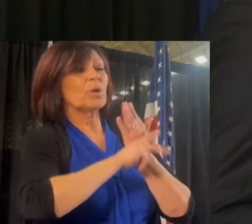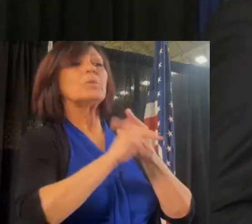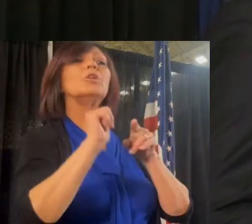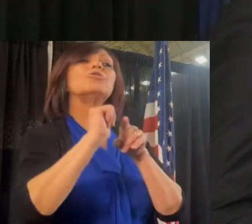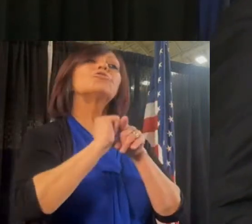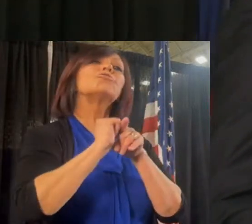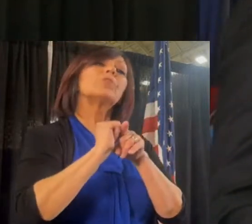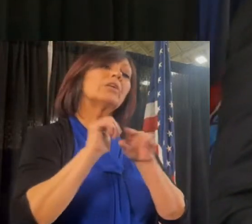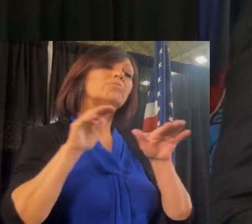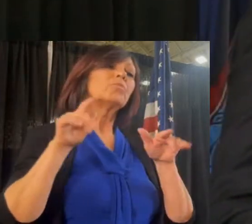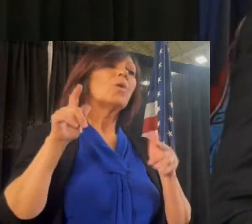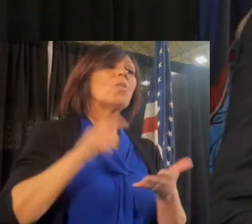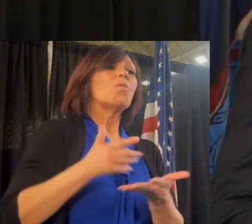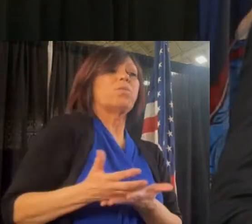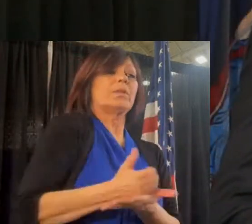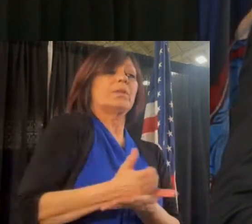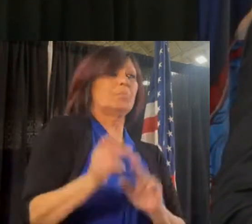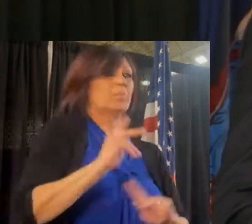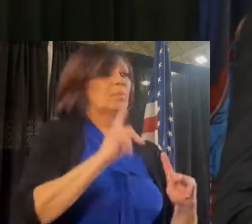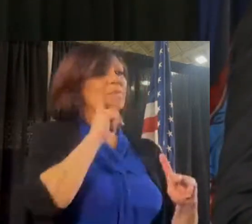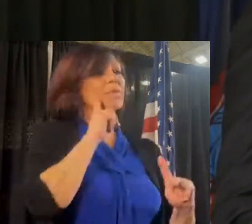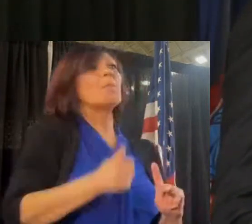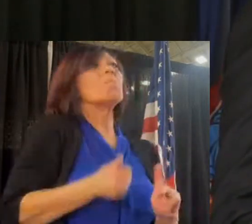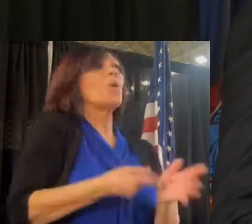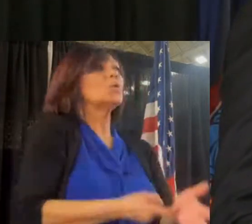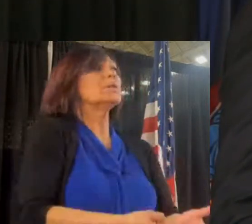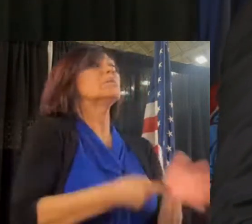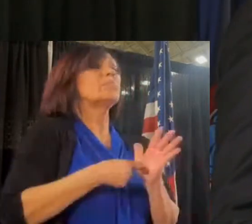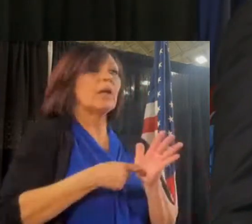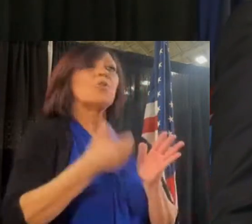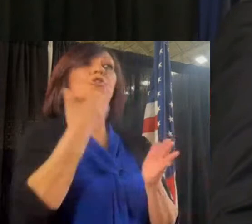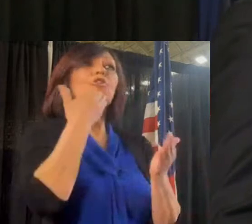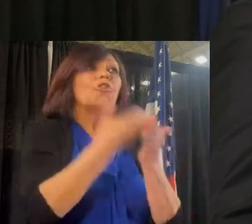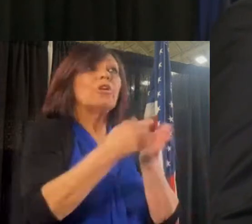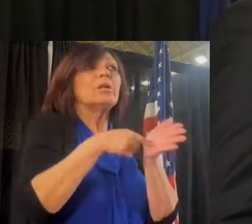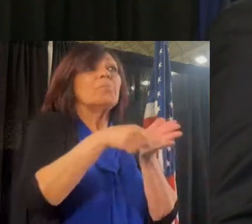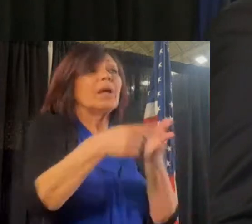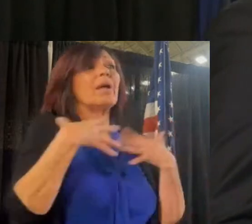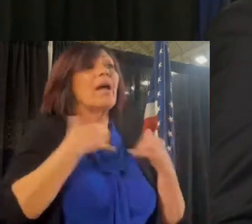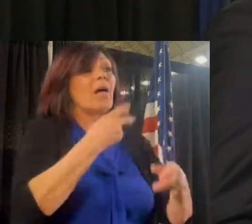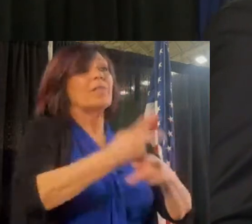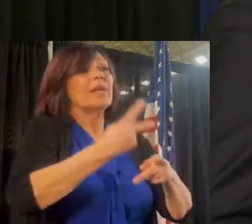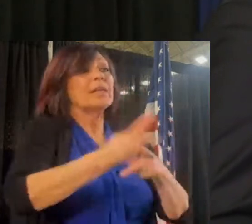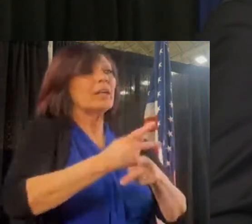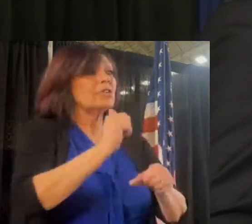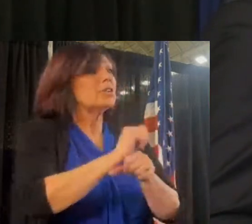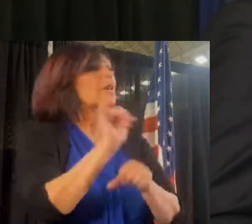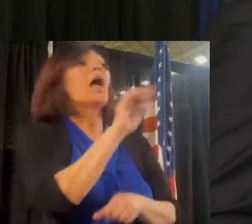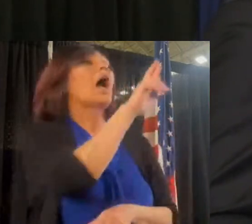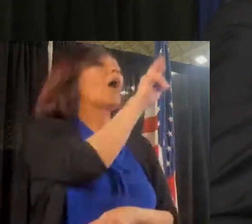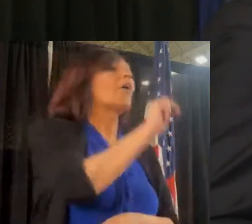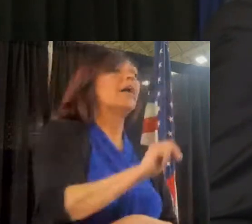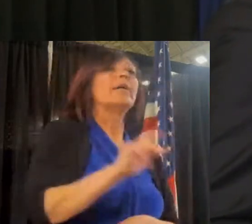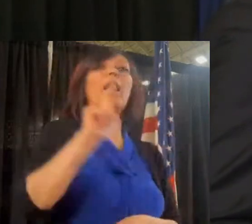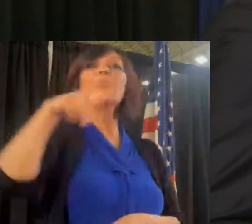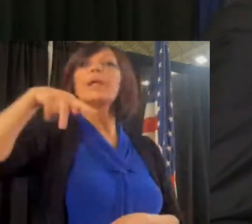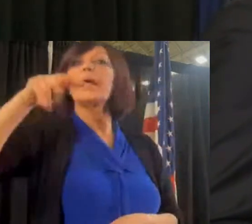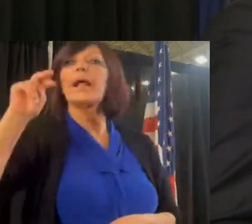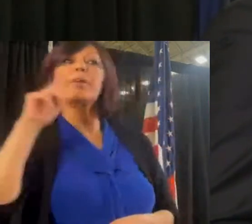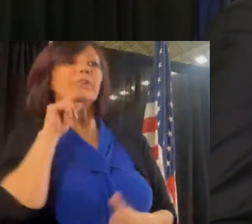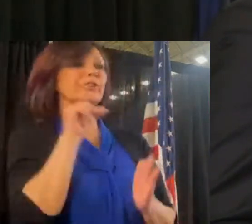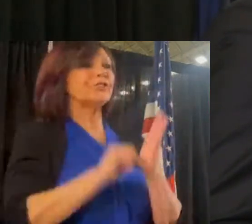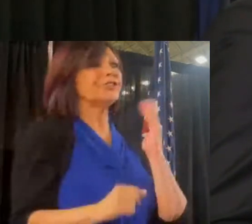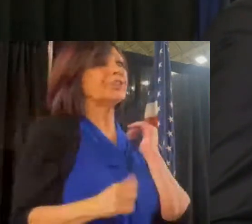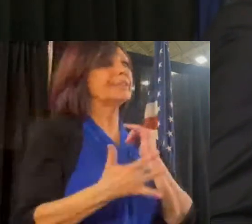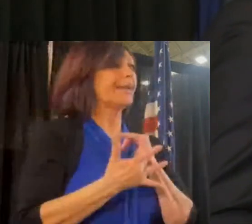low-income individuals for some of the most in-demand, good-paying healthcare jobs, such as RNs, LPNs, or surgical